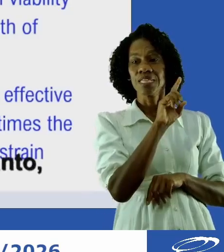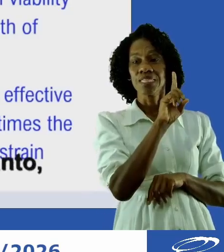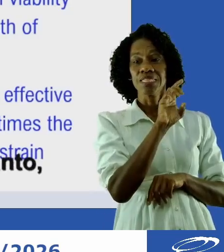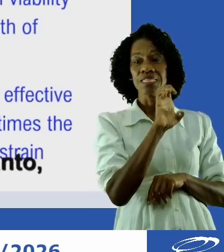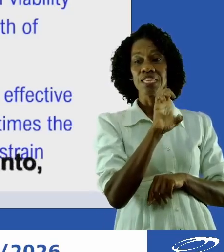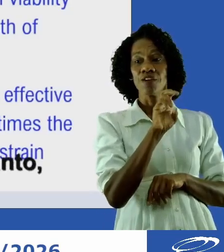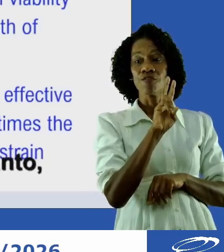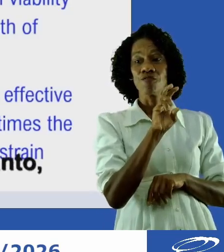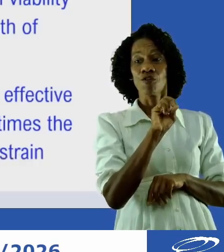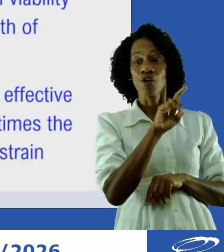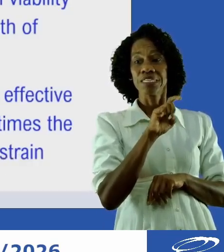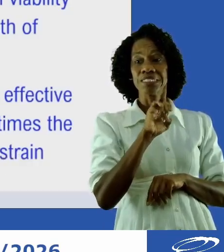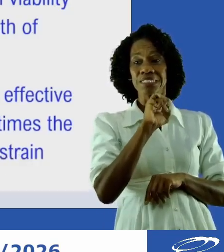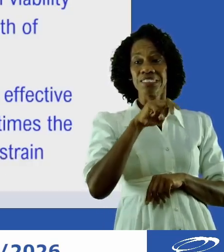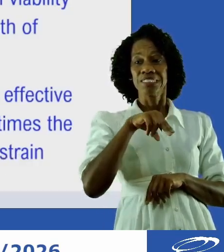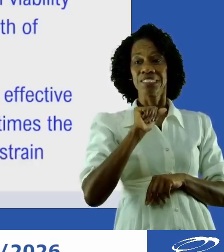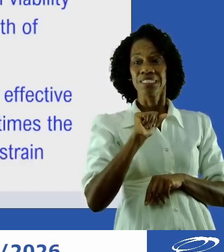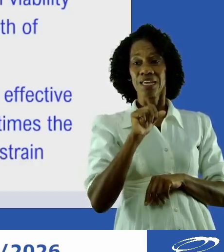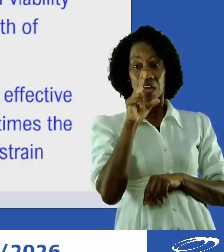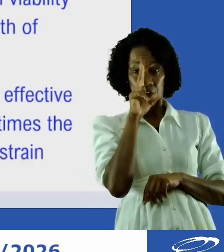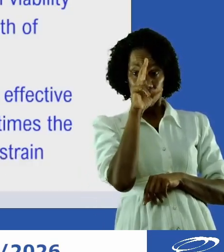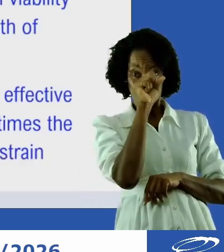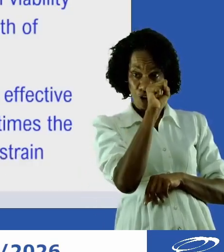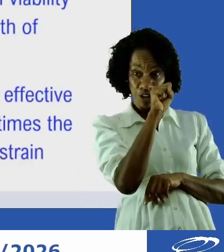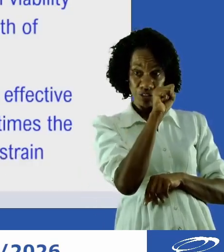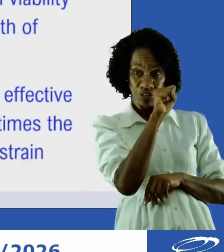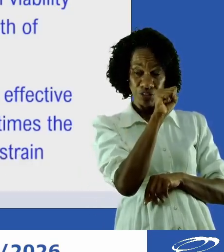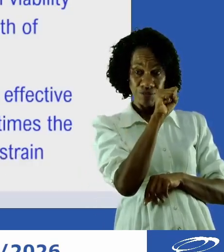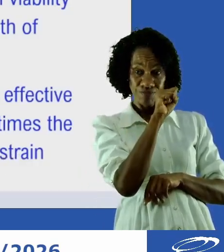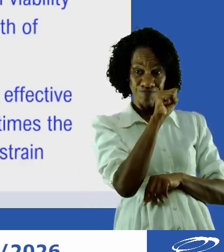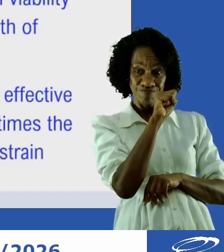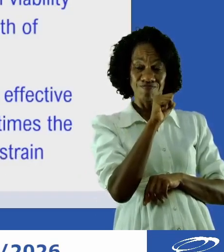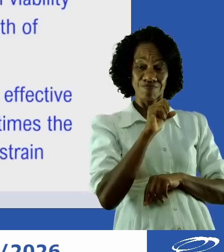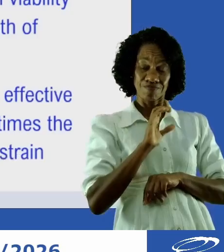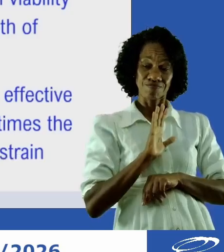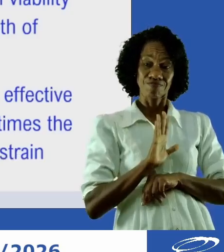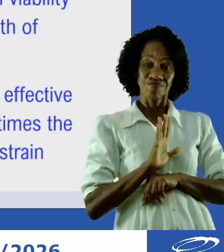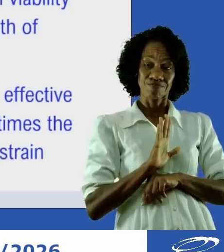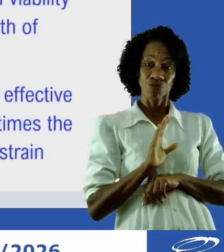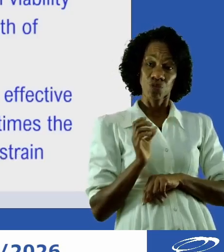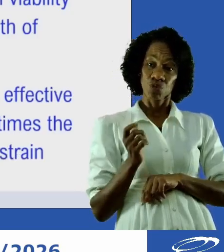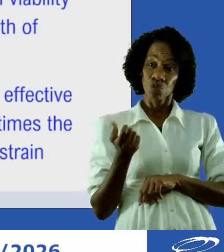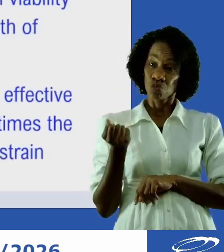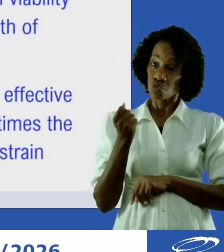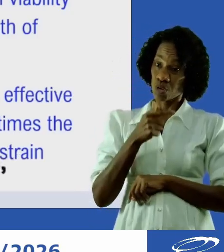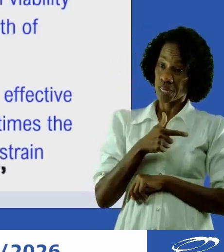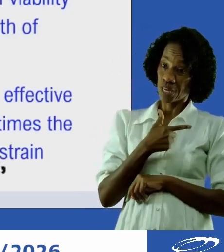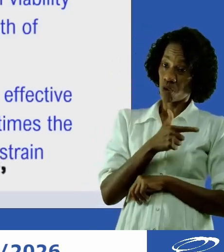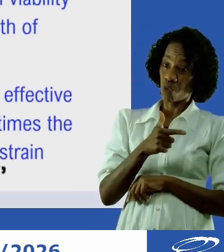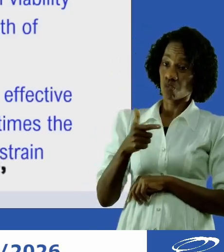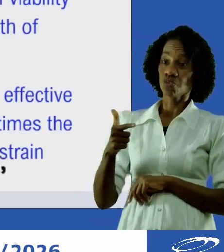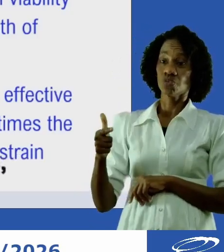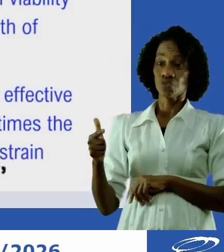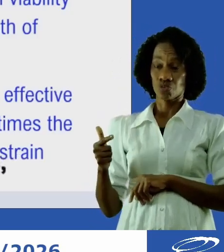MRSA biofilm. So again, we have a drug that it's, in addition now, is an oral drug, a